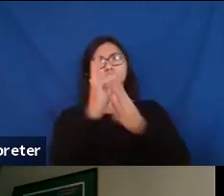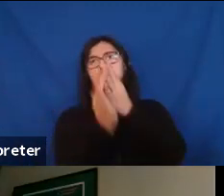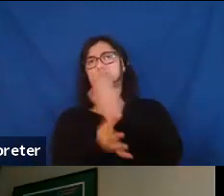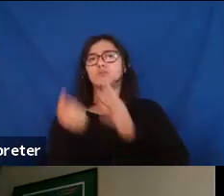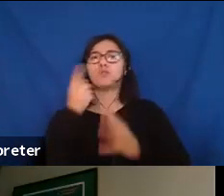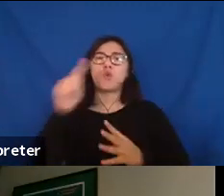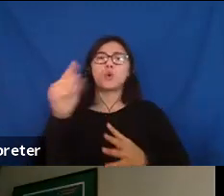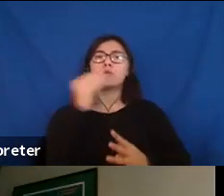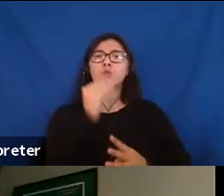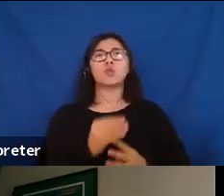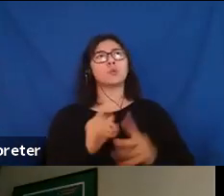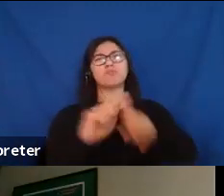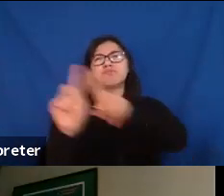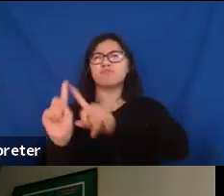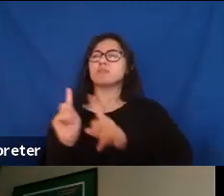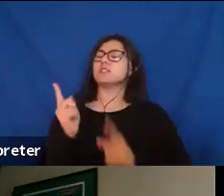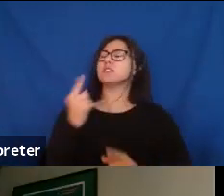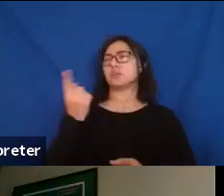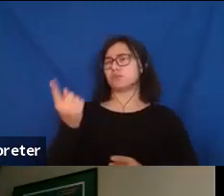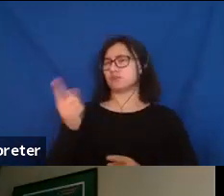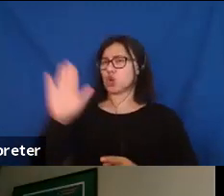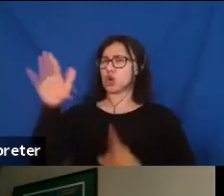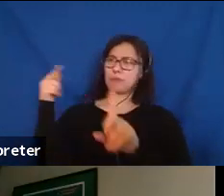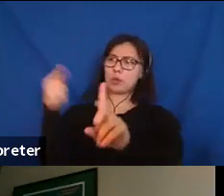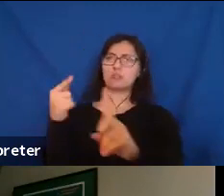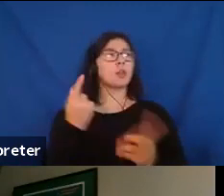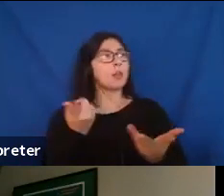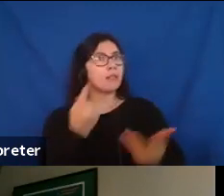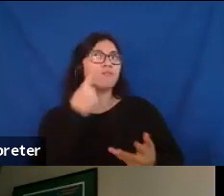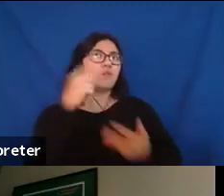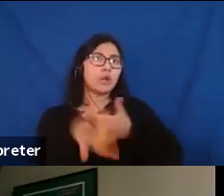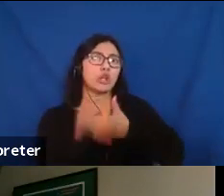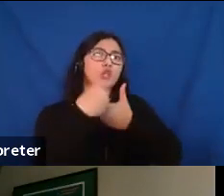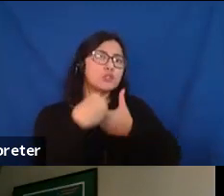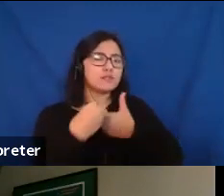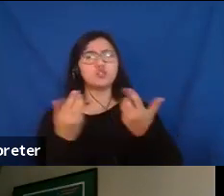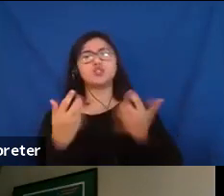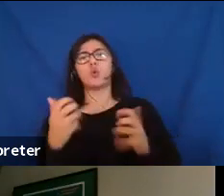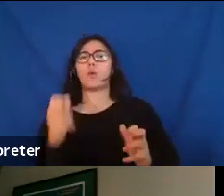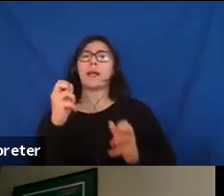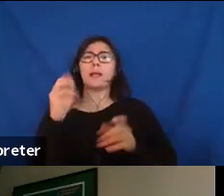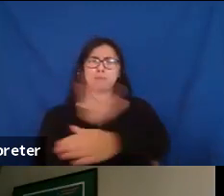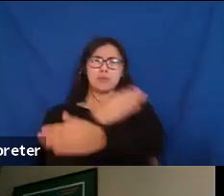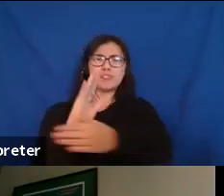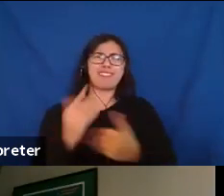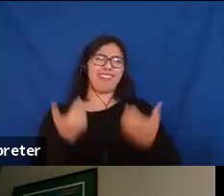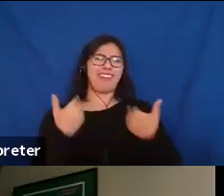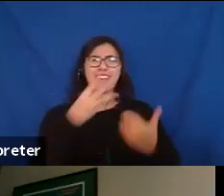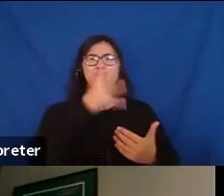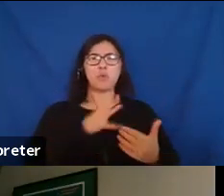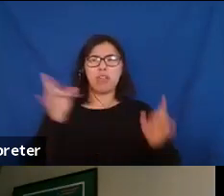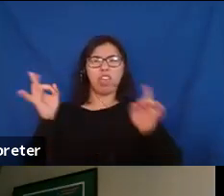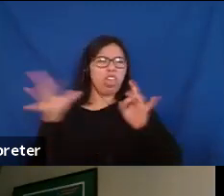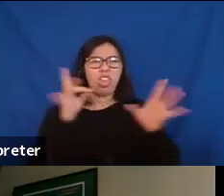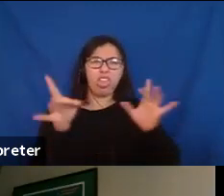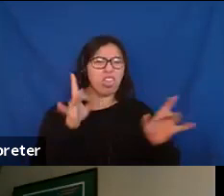experience. Yeah, so she's thinking that, okay, to be inclusive, we don't want music that she perceives to be misogynist, right? So that's kind of